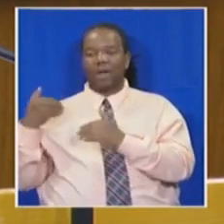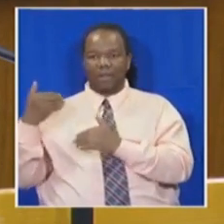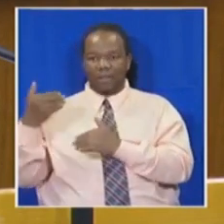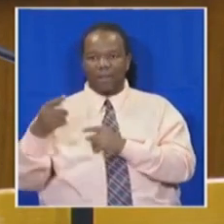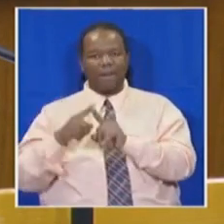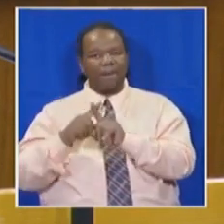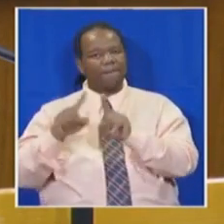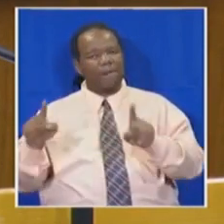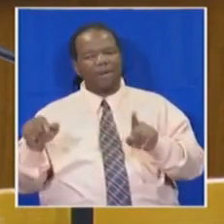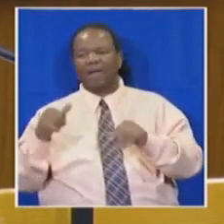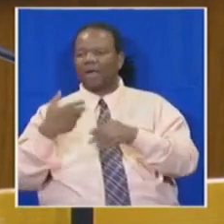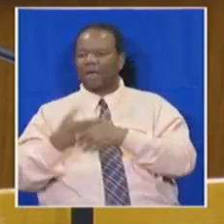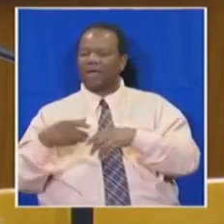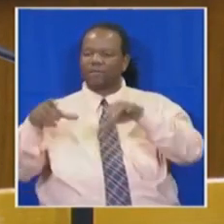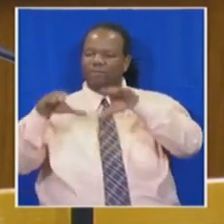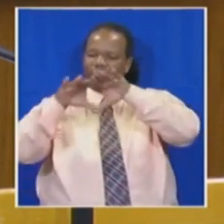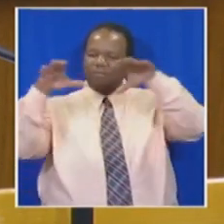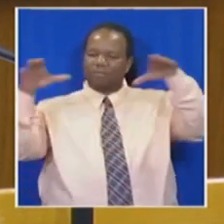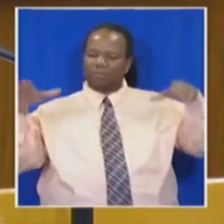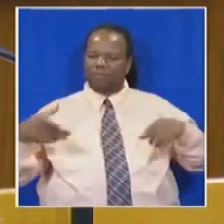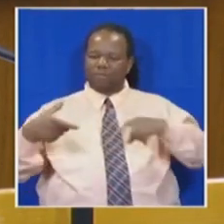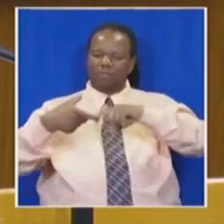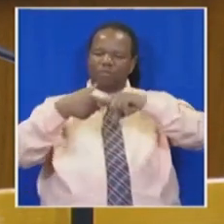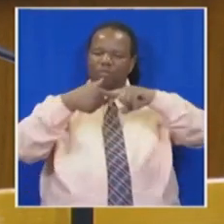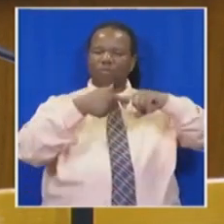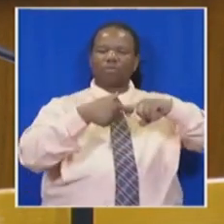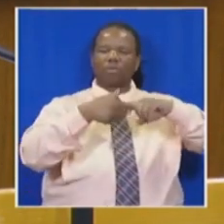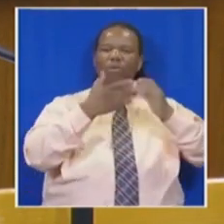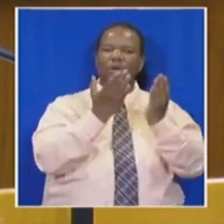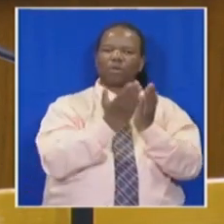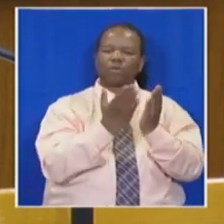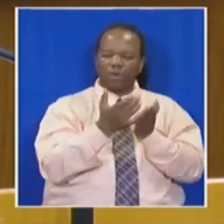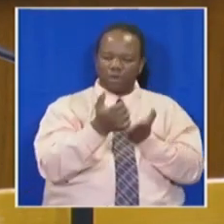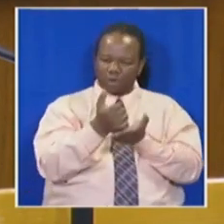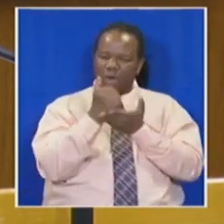119 mobile classrooms this year to assist with the rapid